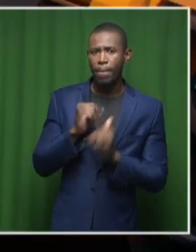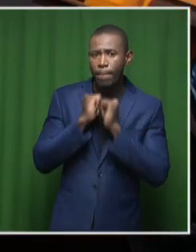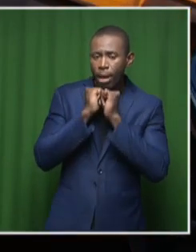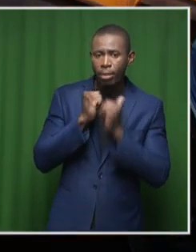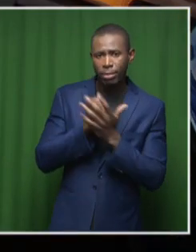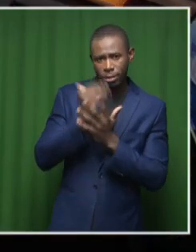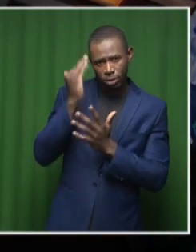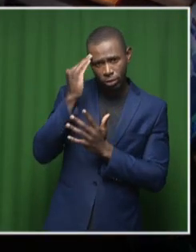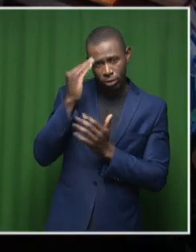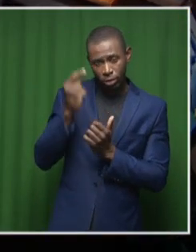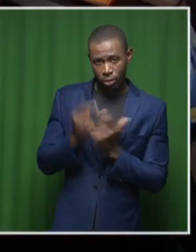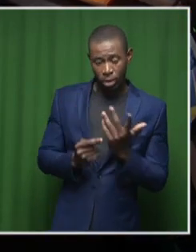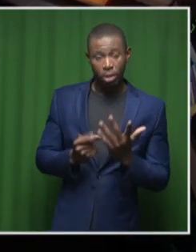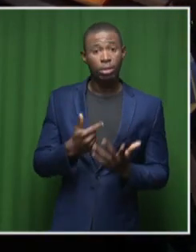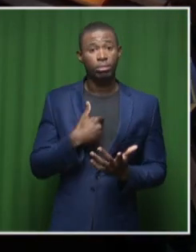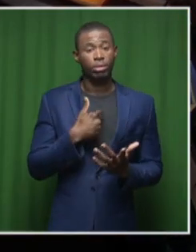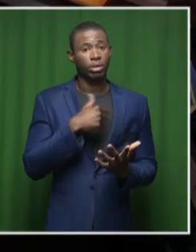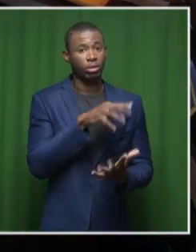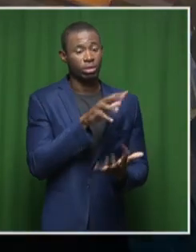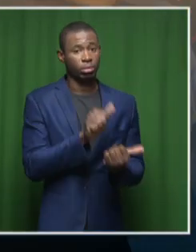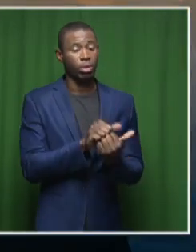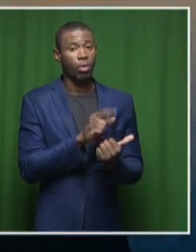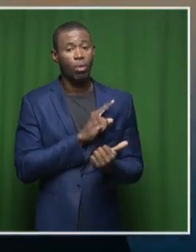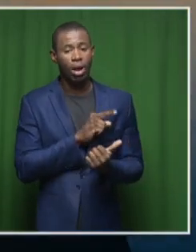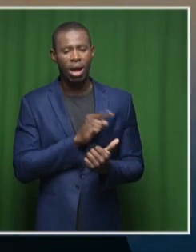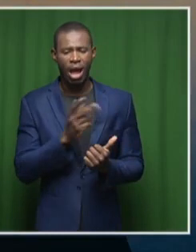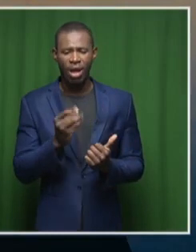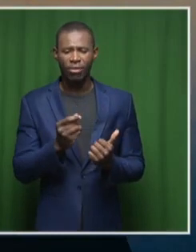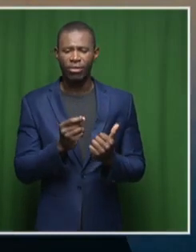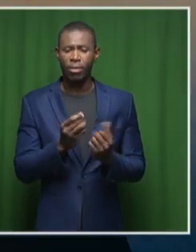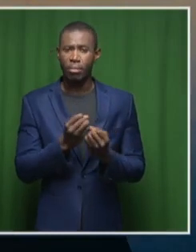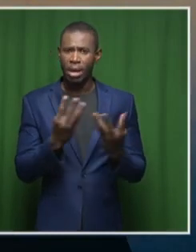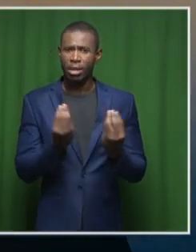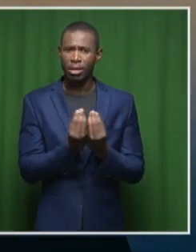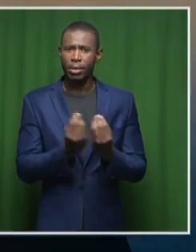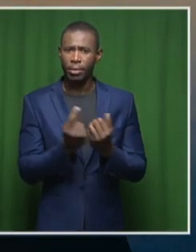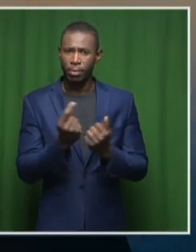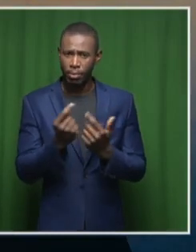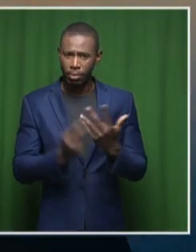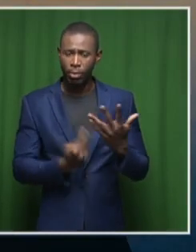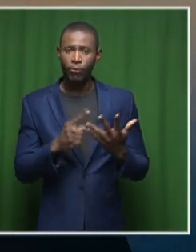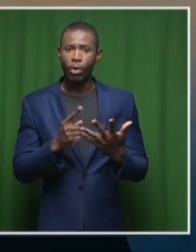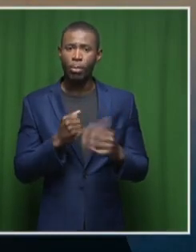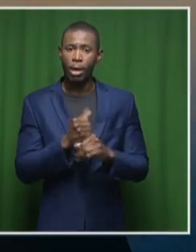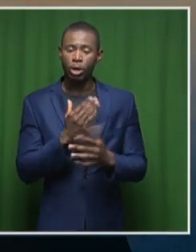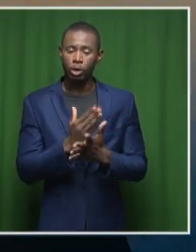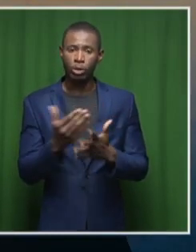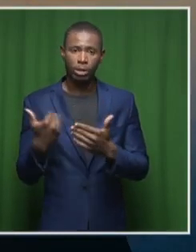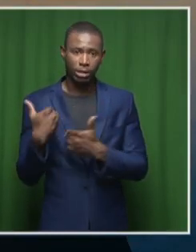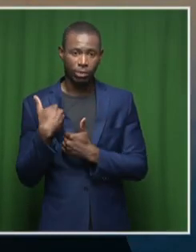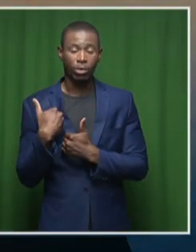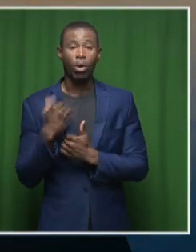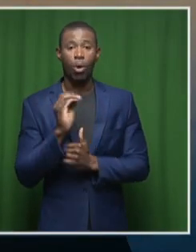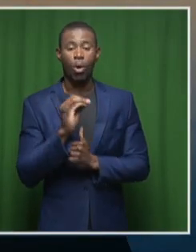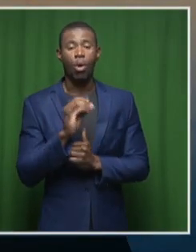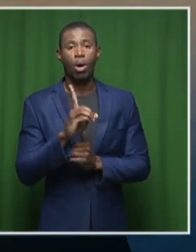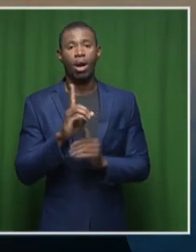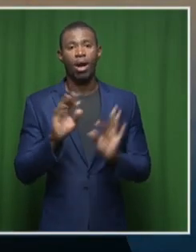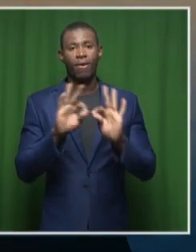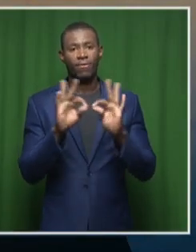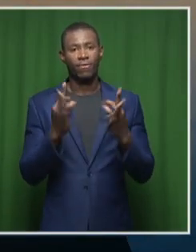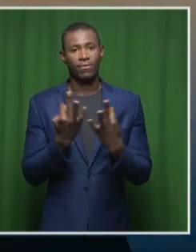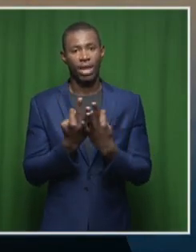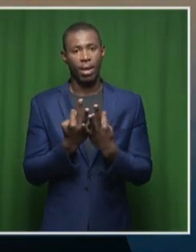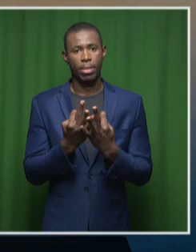summarize because we do have a number of features. But to begin, I think I'll start off with the family pairing feature. Okay. So